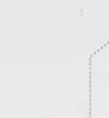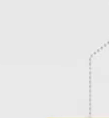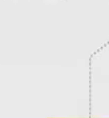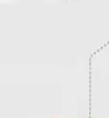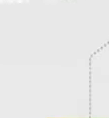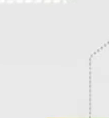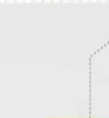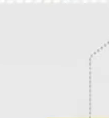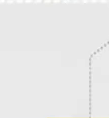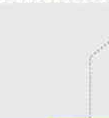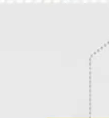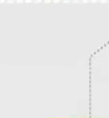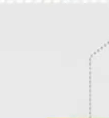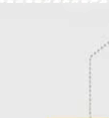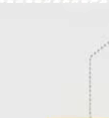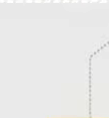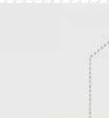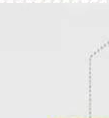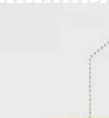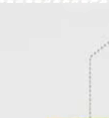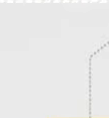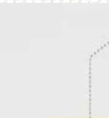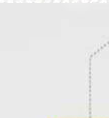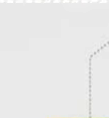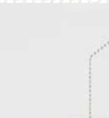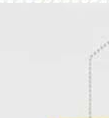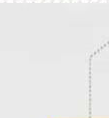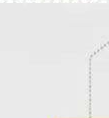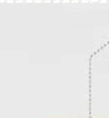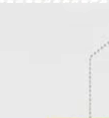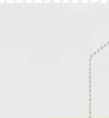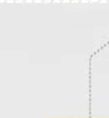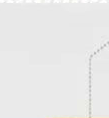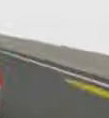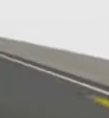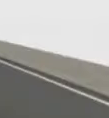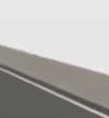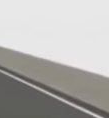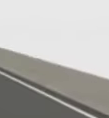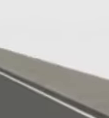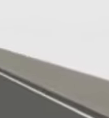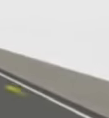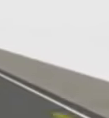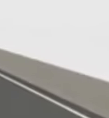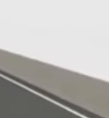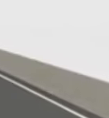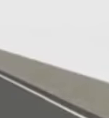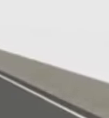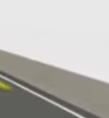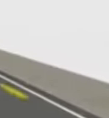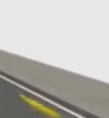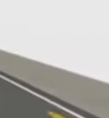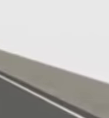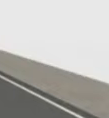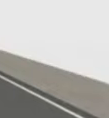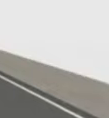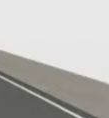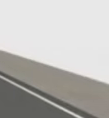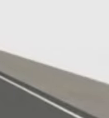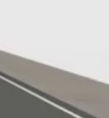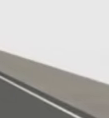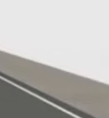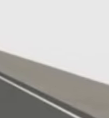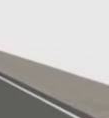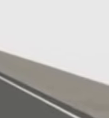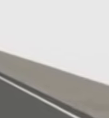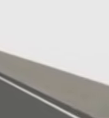avoid collisions, keep a safe distance and remember the 3-second rule. Pick out an object and count to three. If you pass the